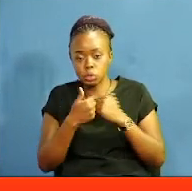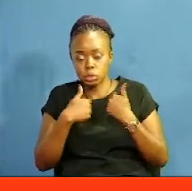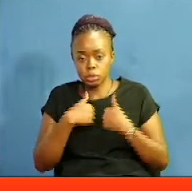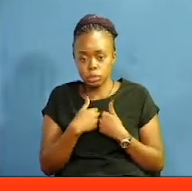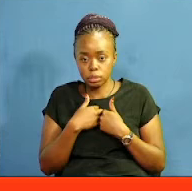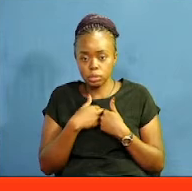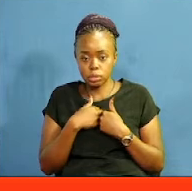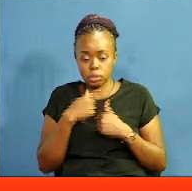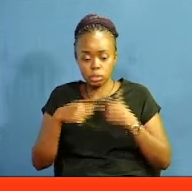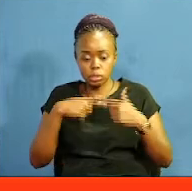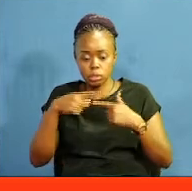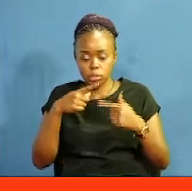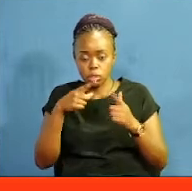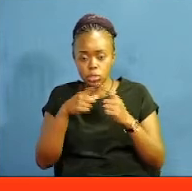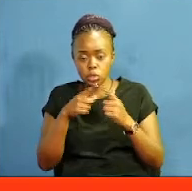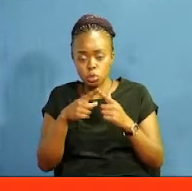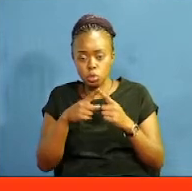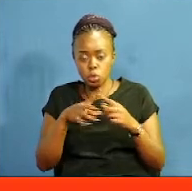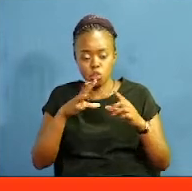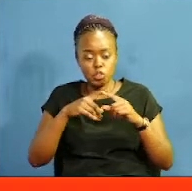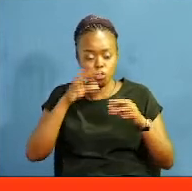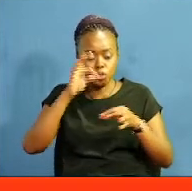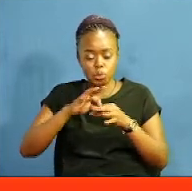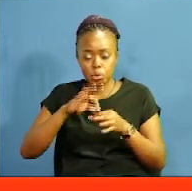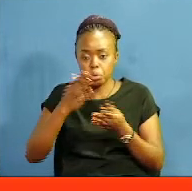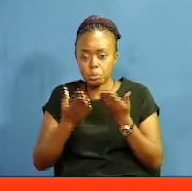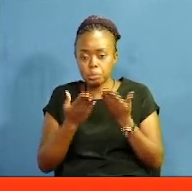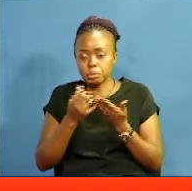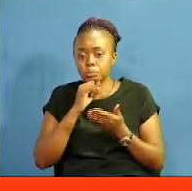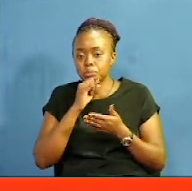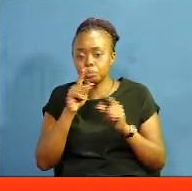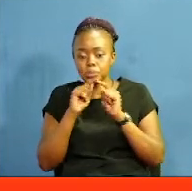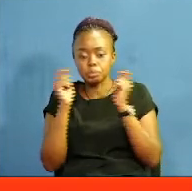someone has when going to contest. Maybe